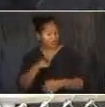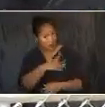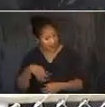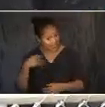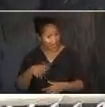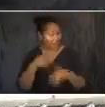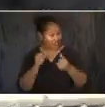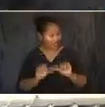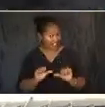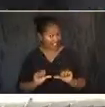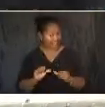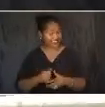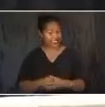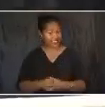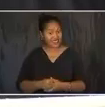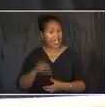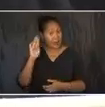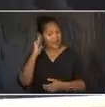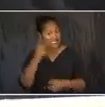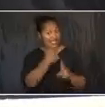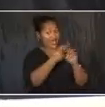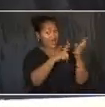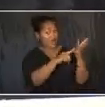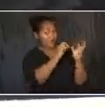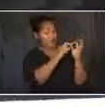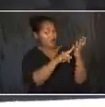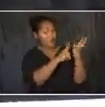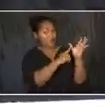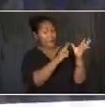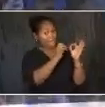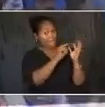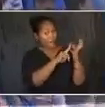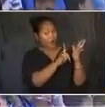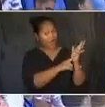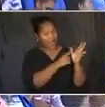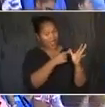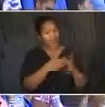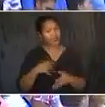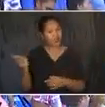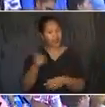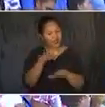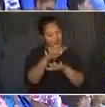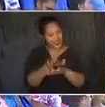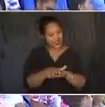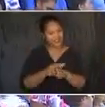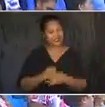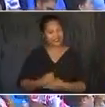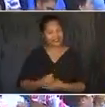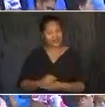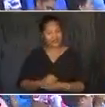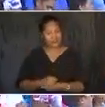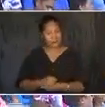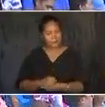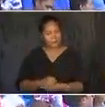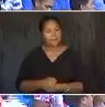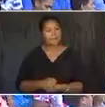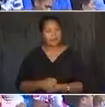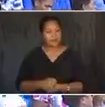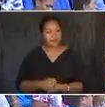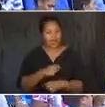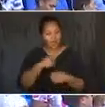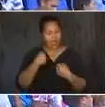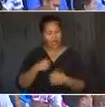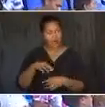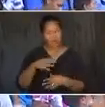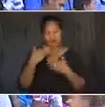Defense Mr. Kubombola na non rasa na pakar takin inda mendam mer lagi inda bekina na ilulu nonda mati ni tu kan dari